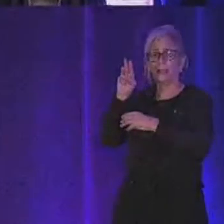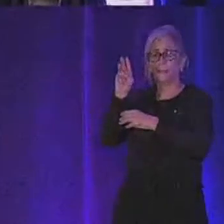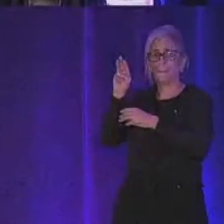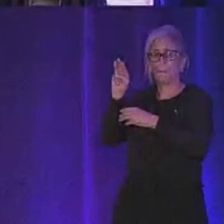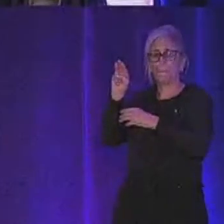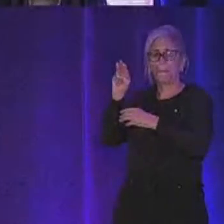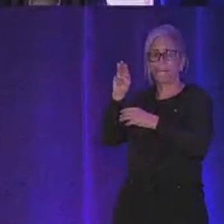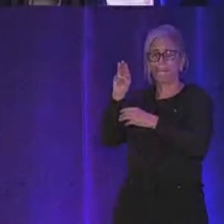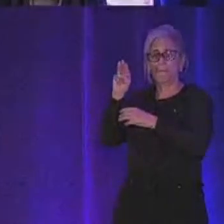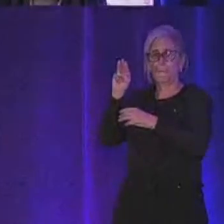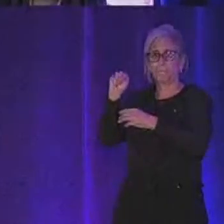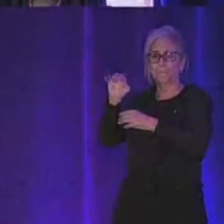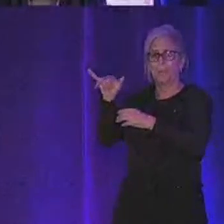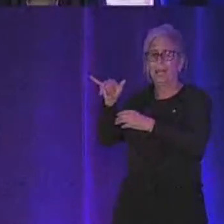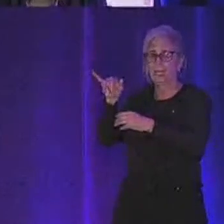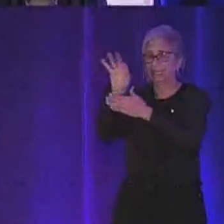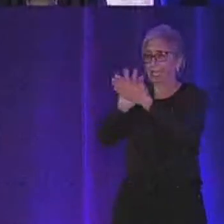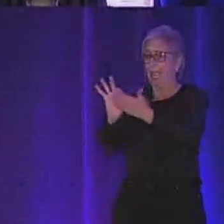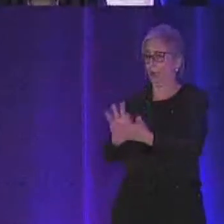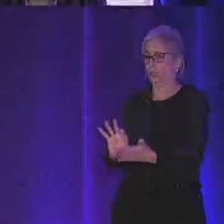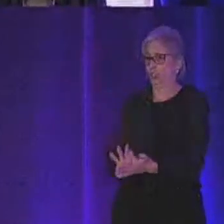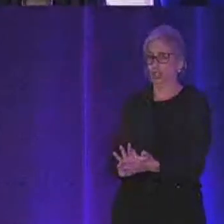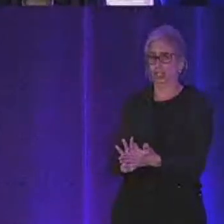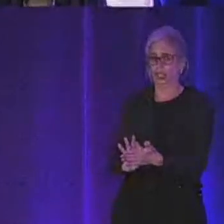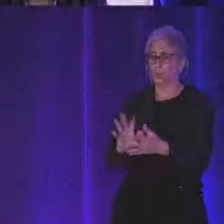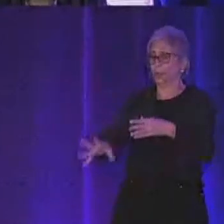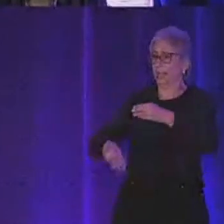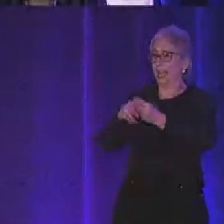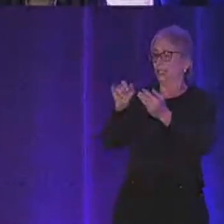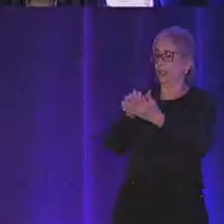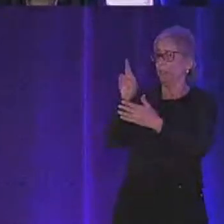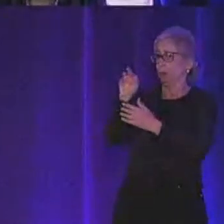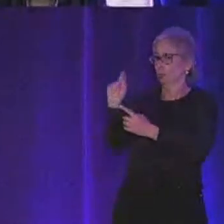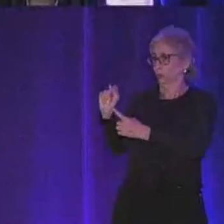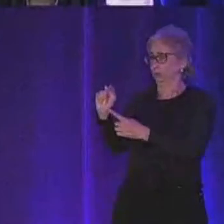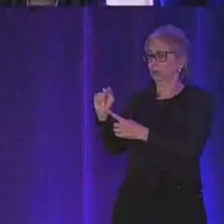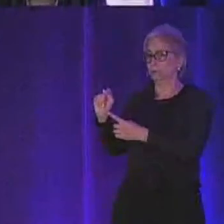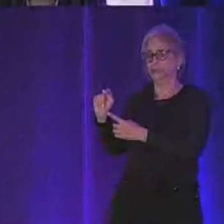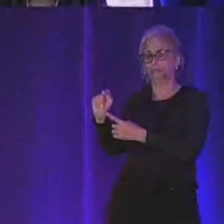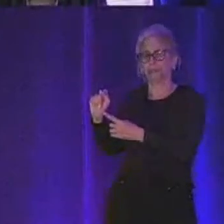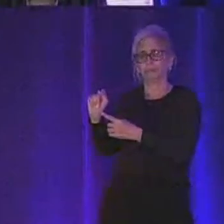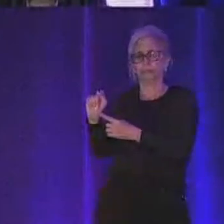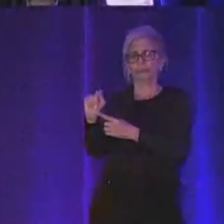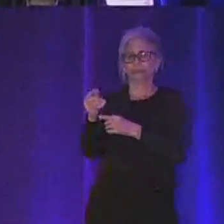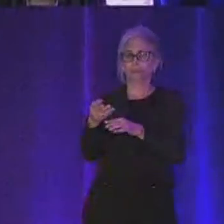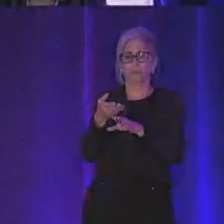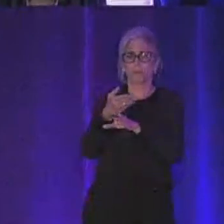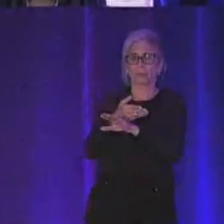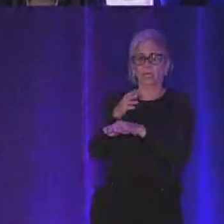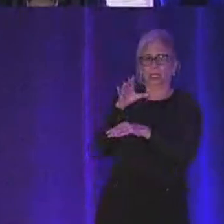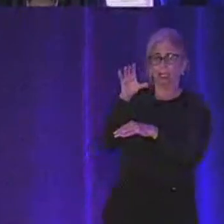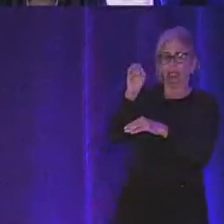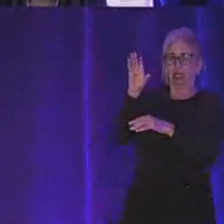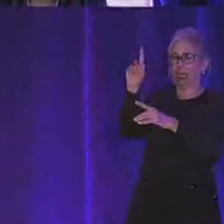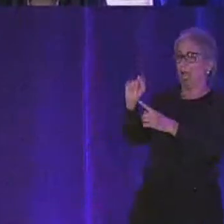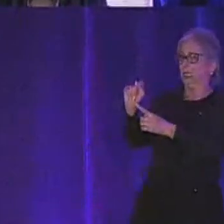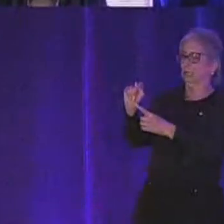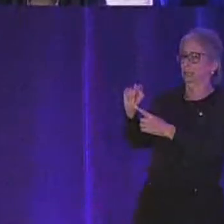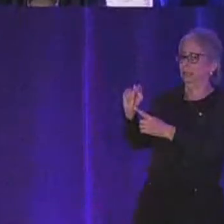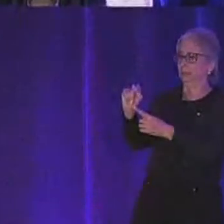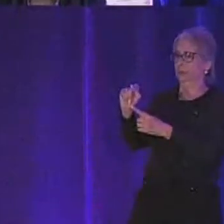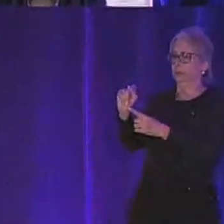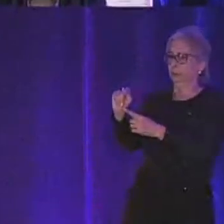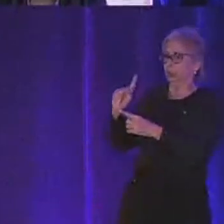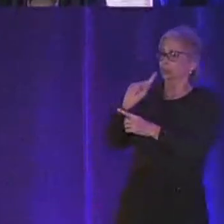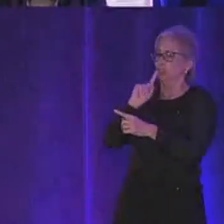we'll add to this root thing. We'll add a, let's go before the append child. Const, I don't know, okay, sure, we definitely